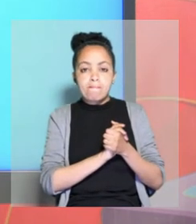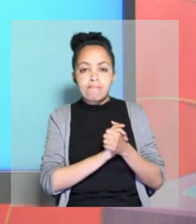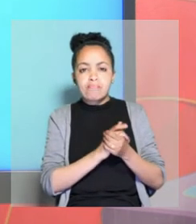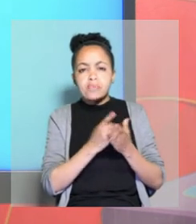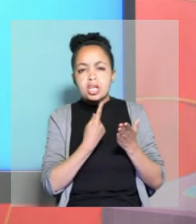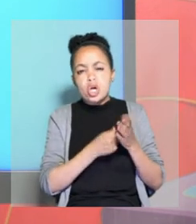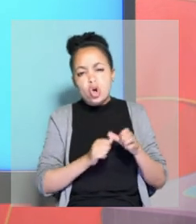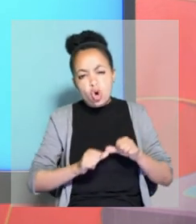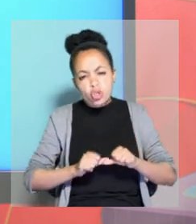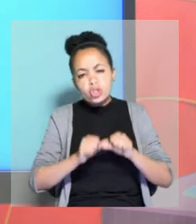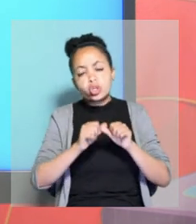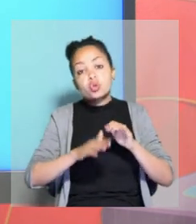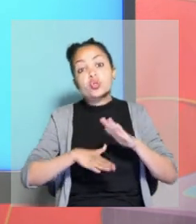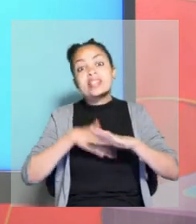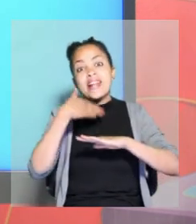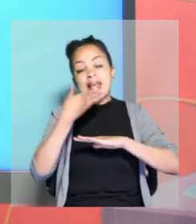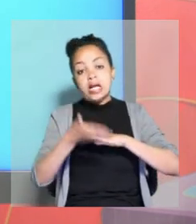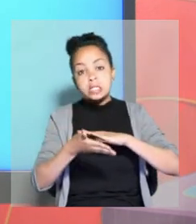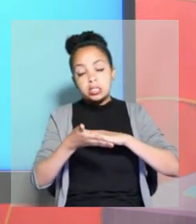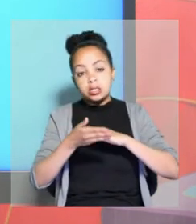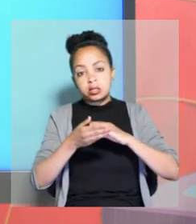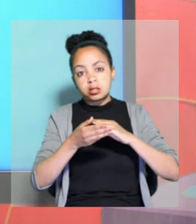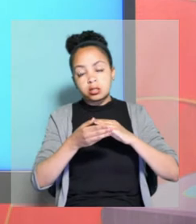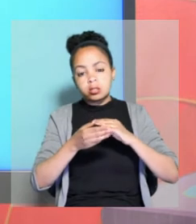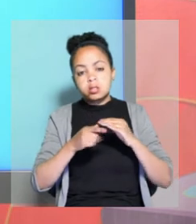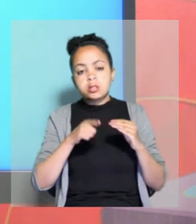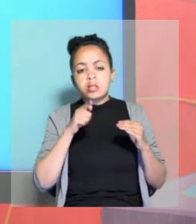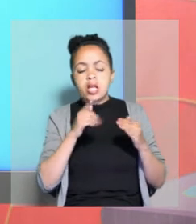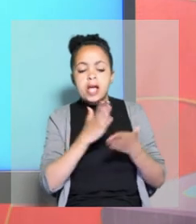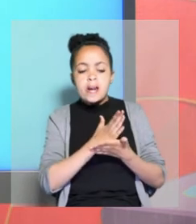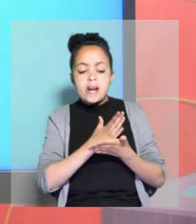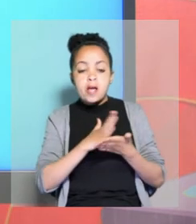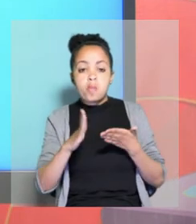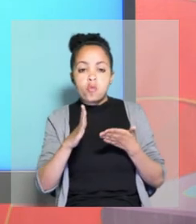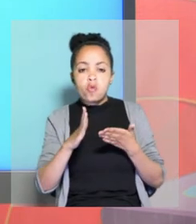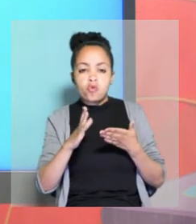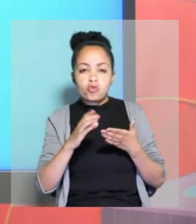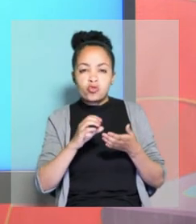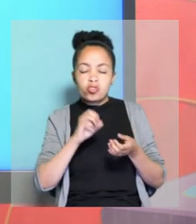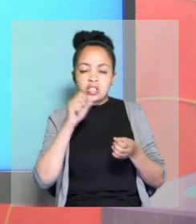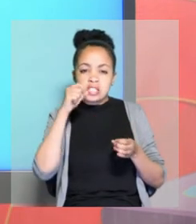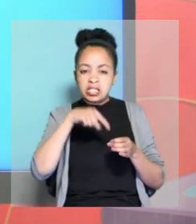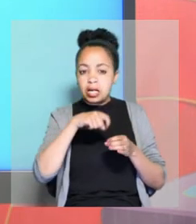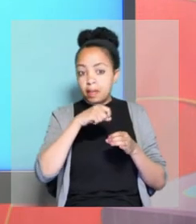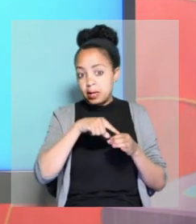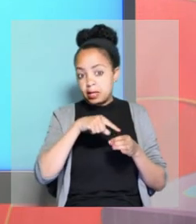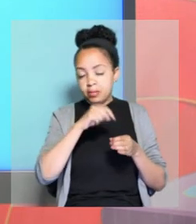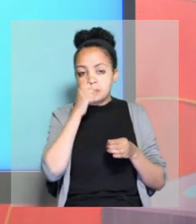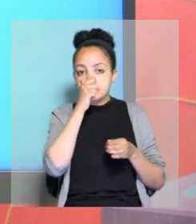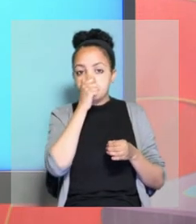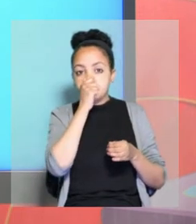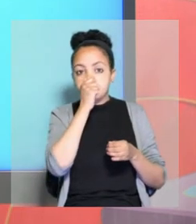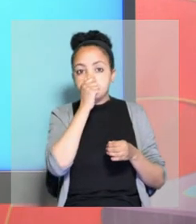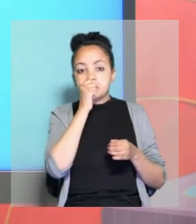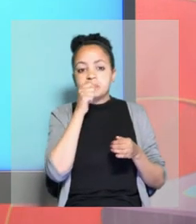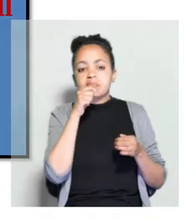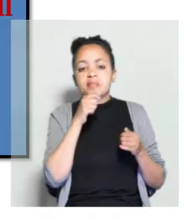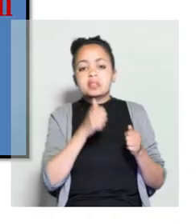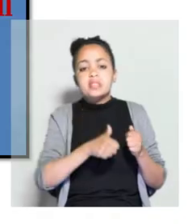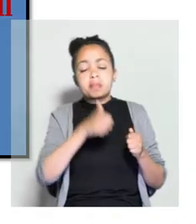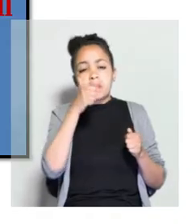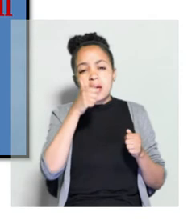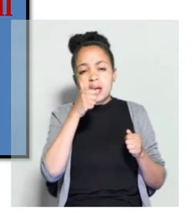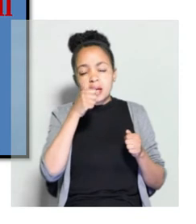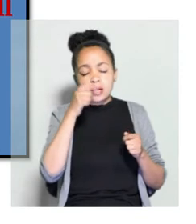he continued to the next procedure. He removed the stamen by the process of acylation. The main aim